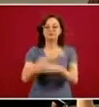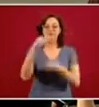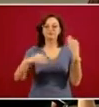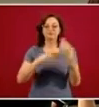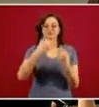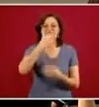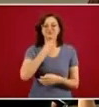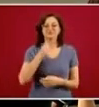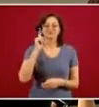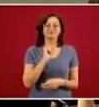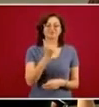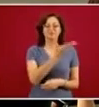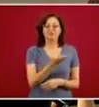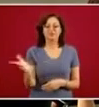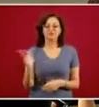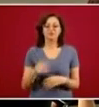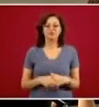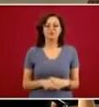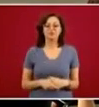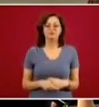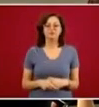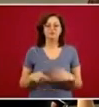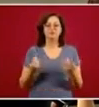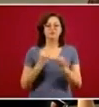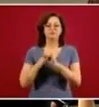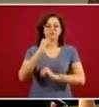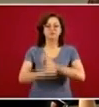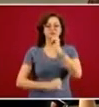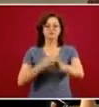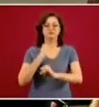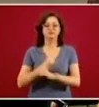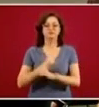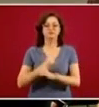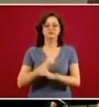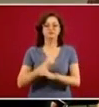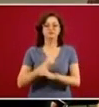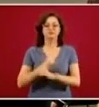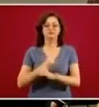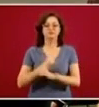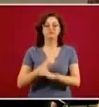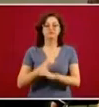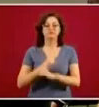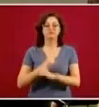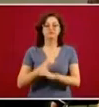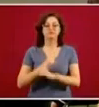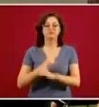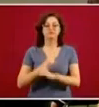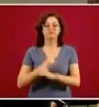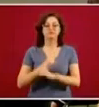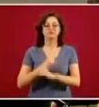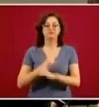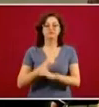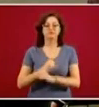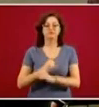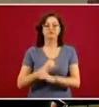Good evening everyone. We have the international scene as we have every night.